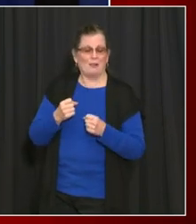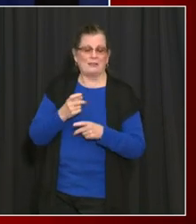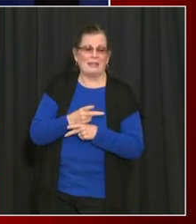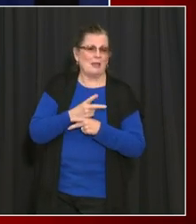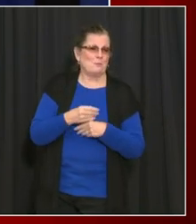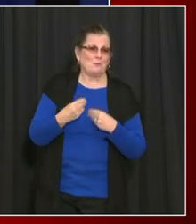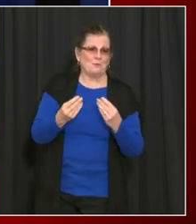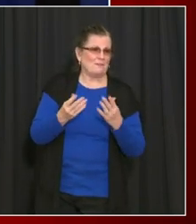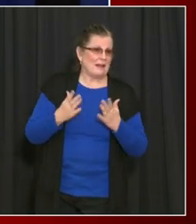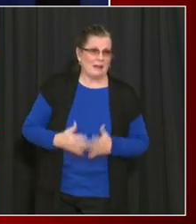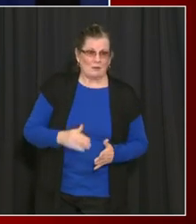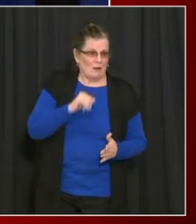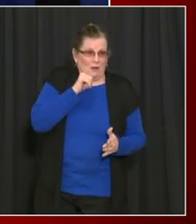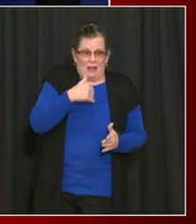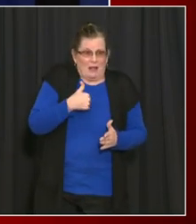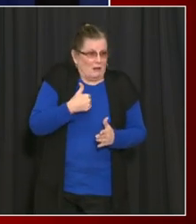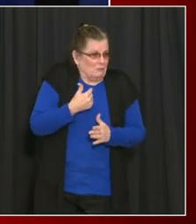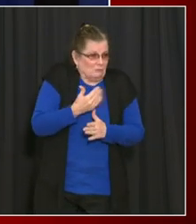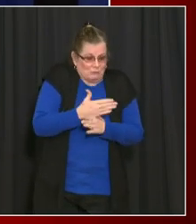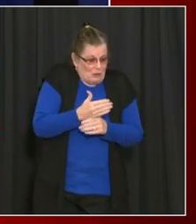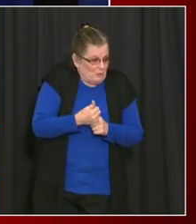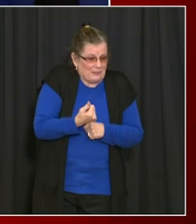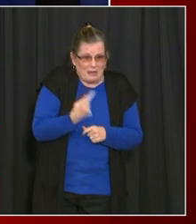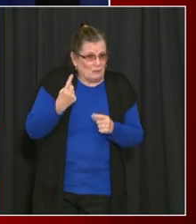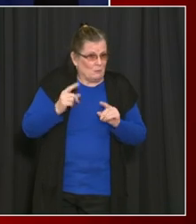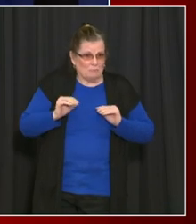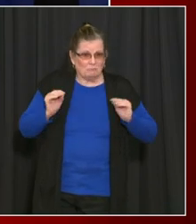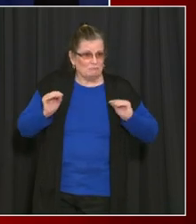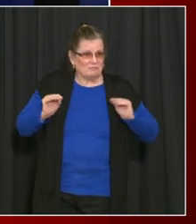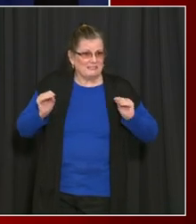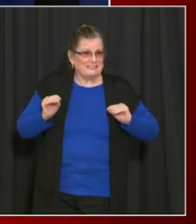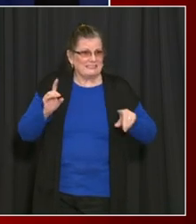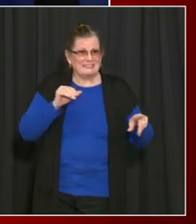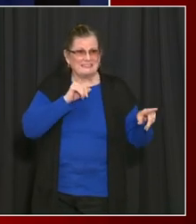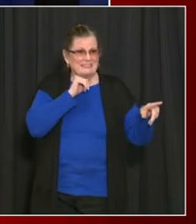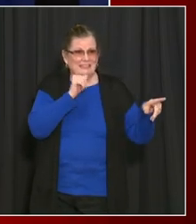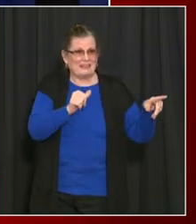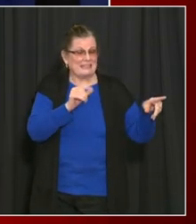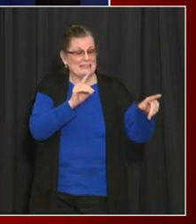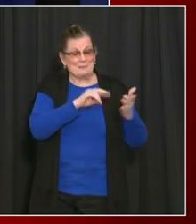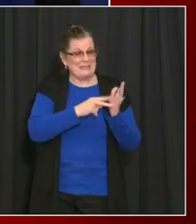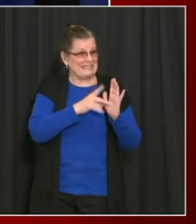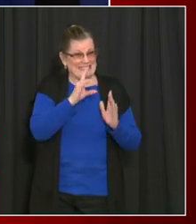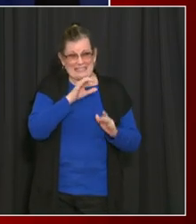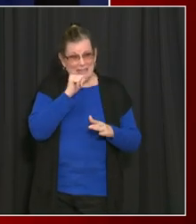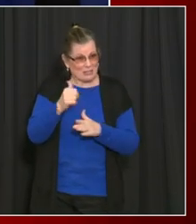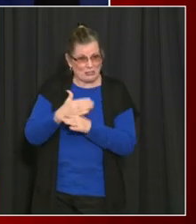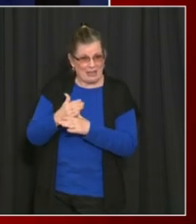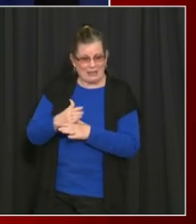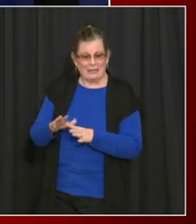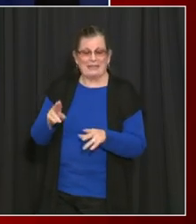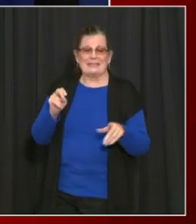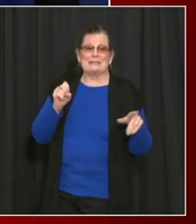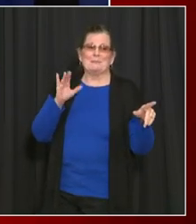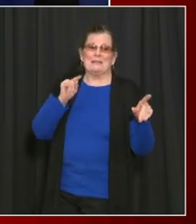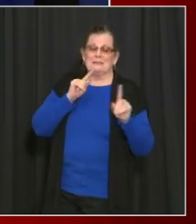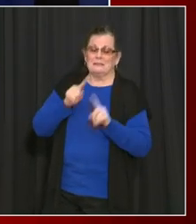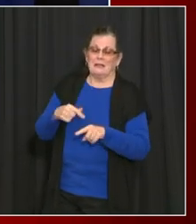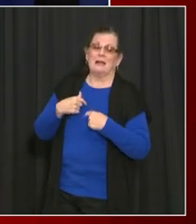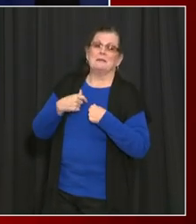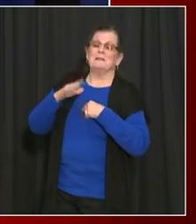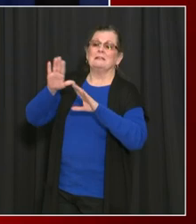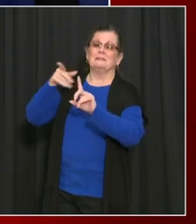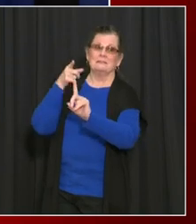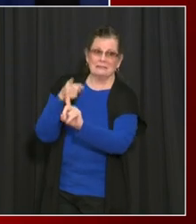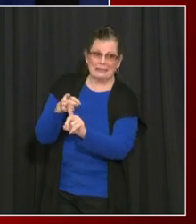I don't share it with anyone. You said the district does not share it. So I want to be clear. The Department of